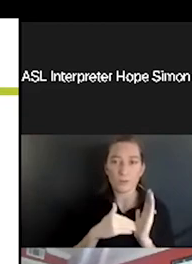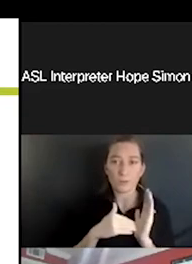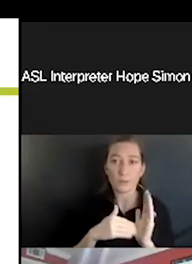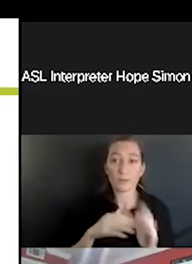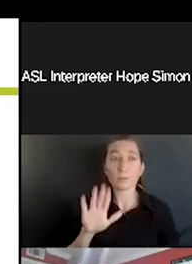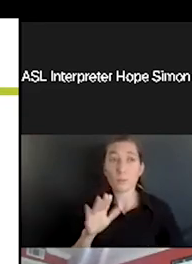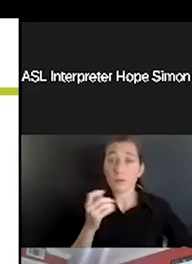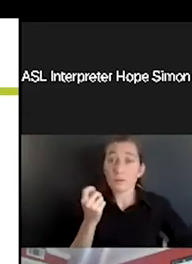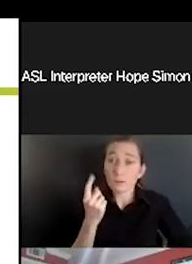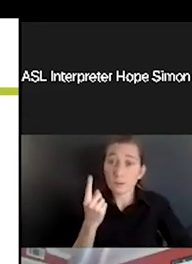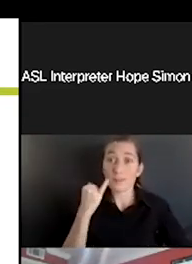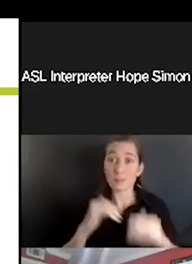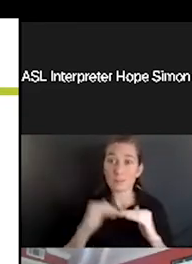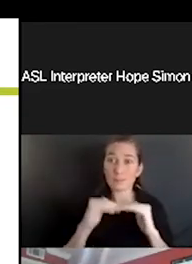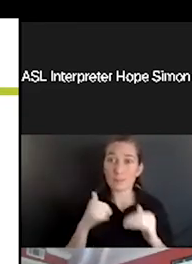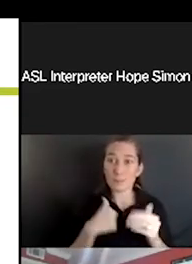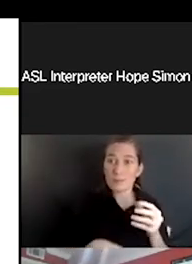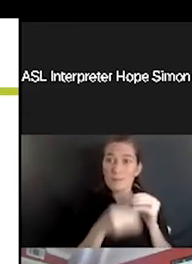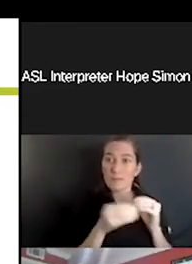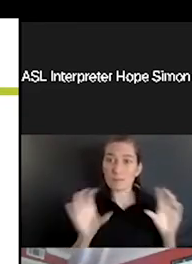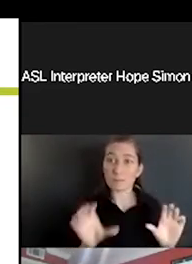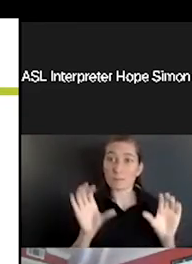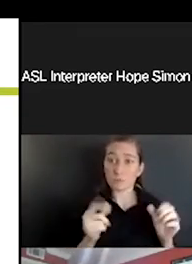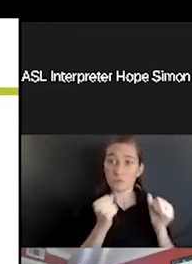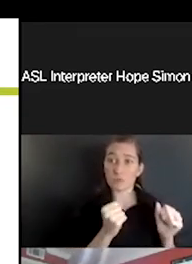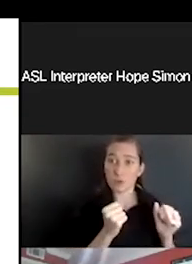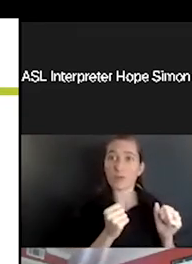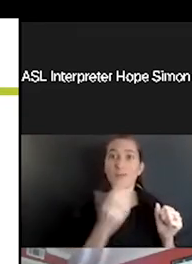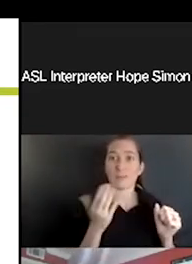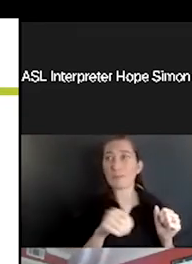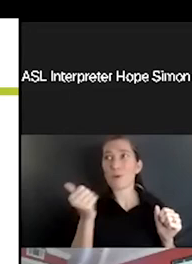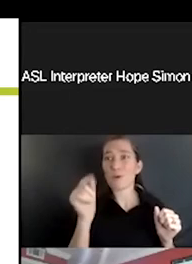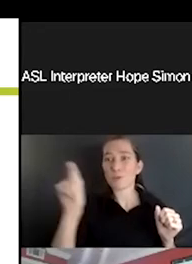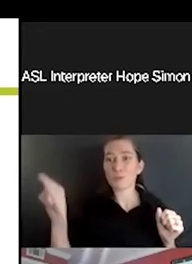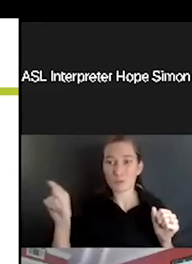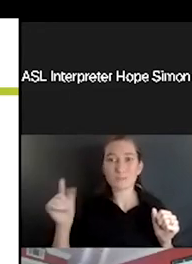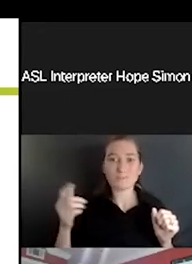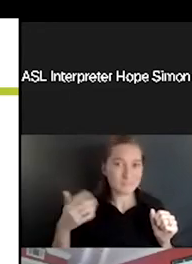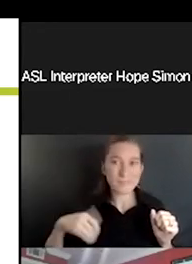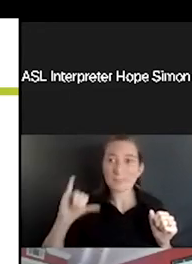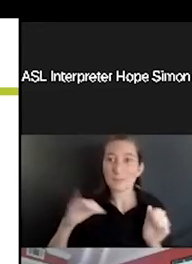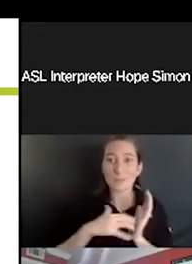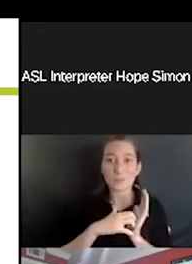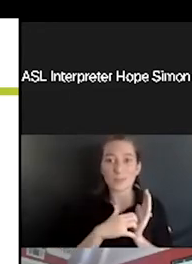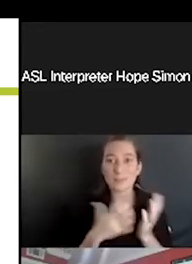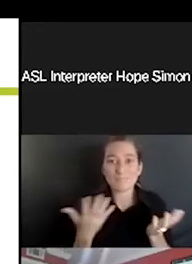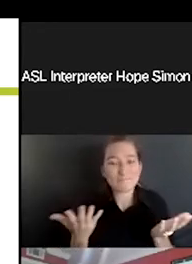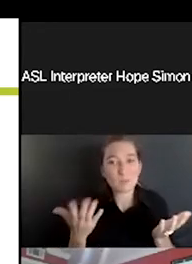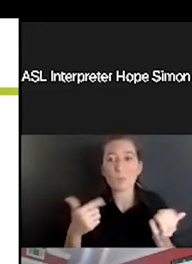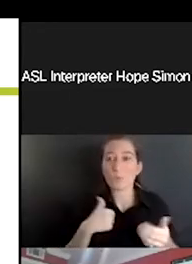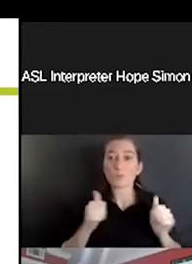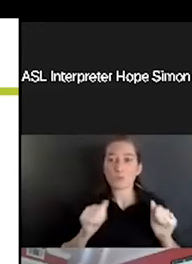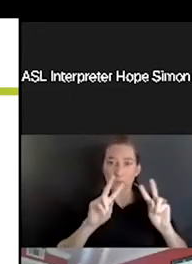of the building doesn't mean that there's other parts of the building that will not fall or fail in an earthquake. It just happens that we target